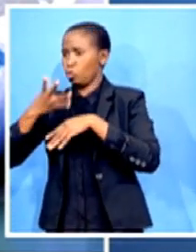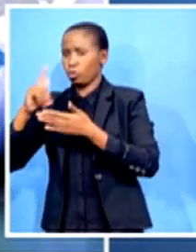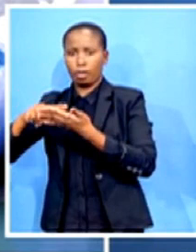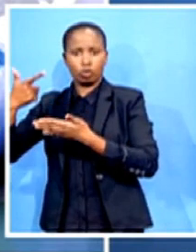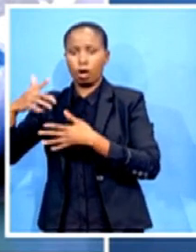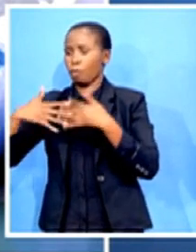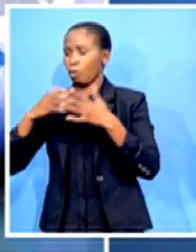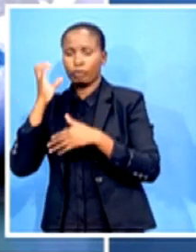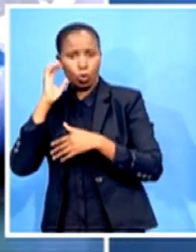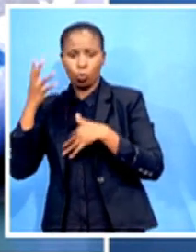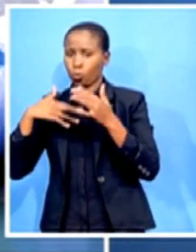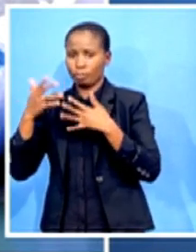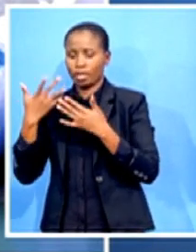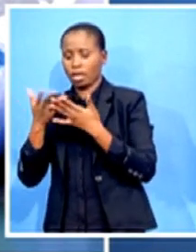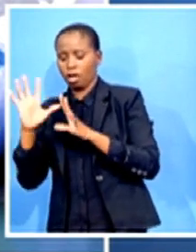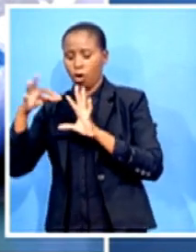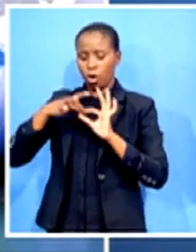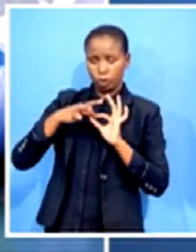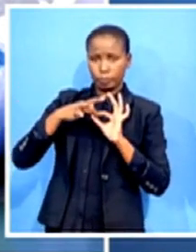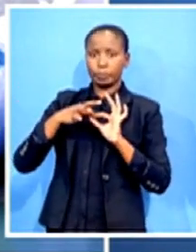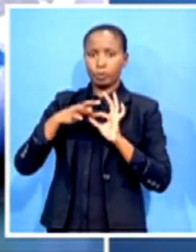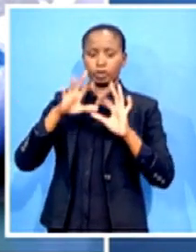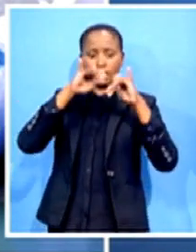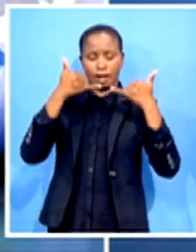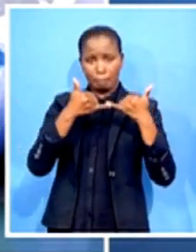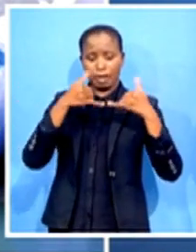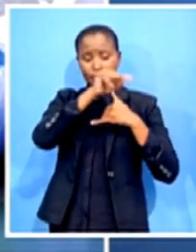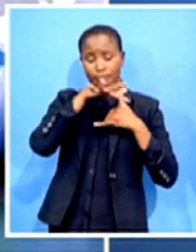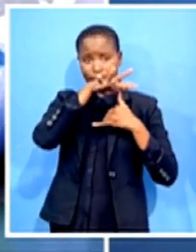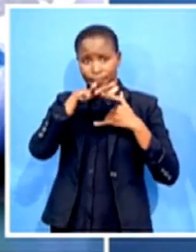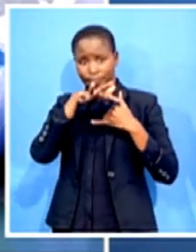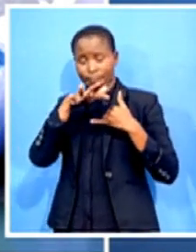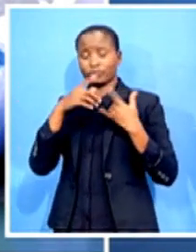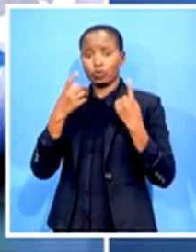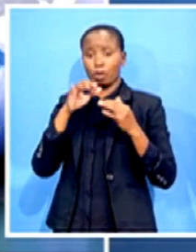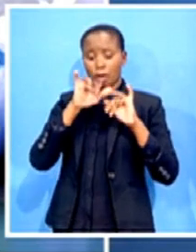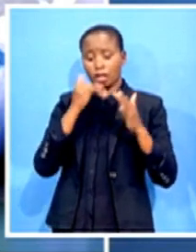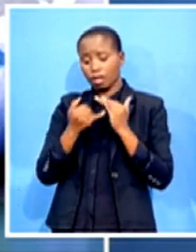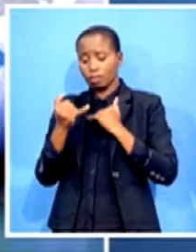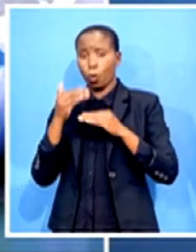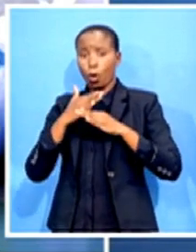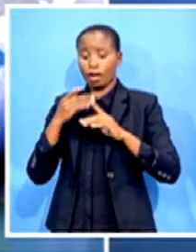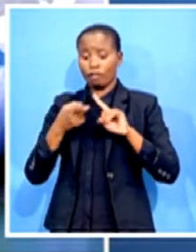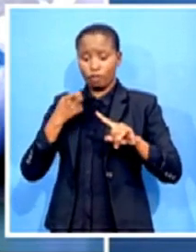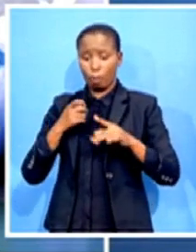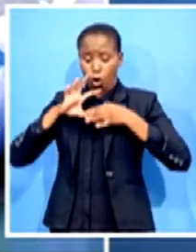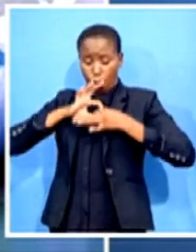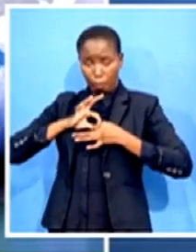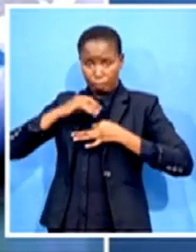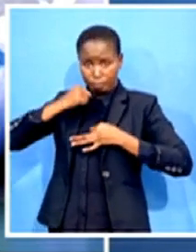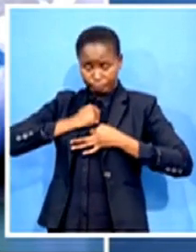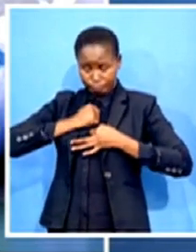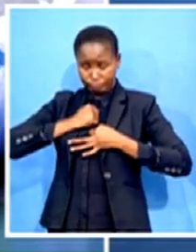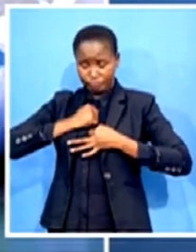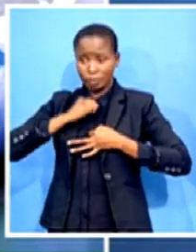corporate environments, individuals or employees working from remote Wi-Fi hotspots, connecting